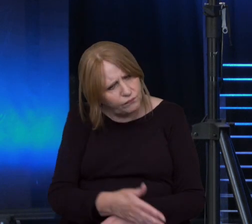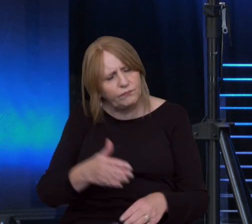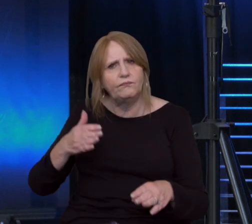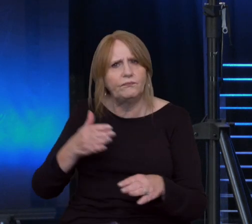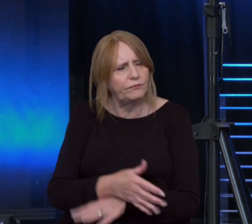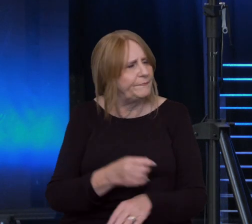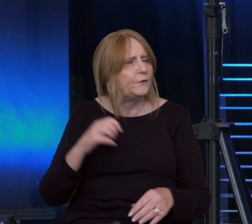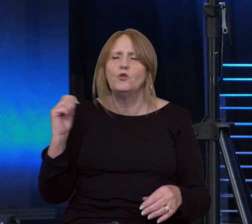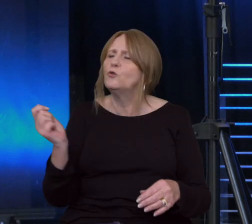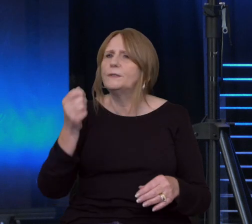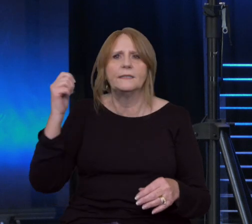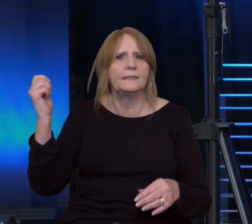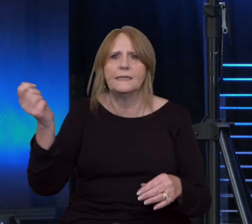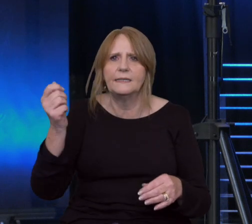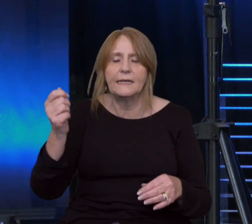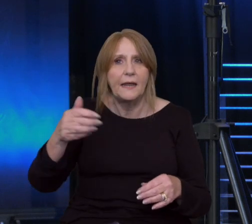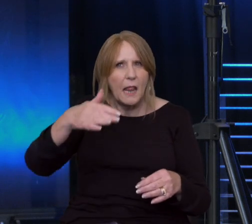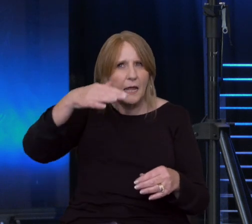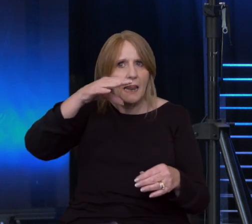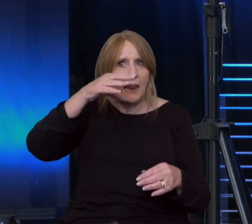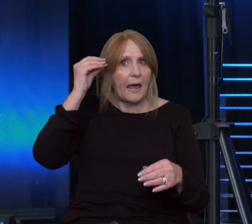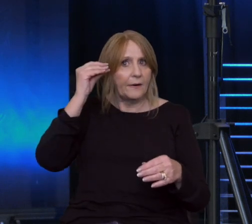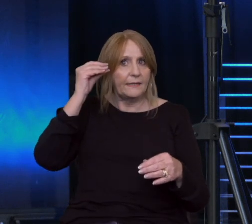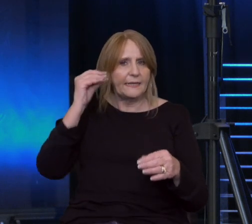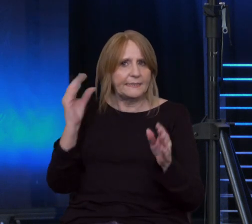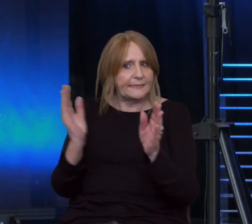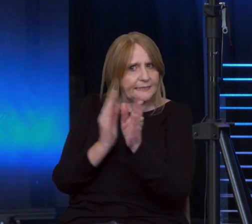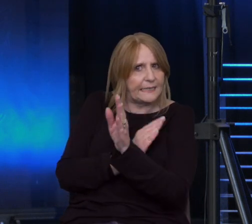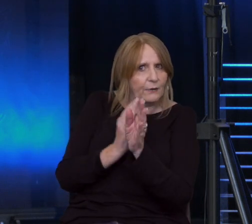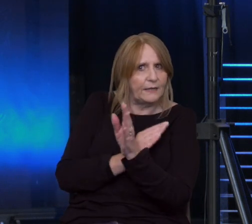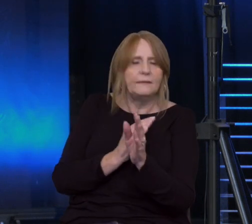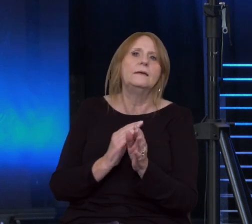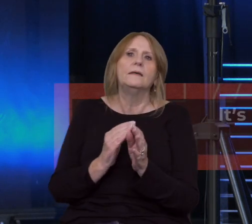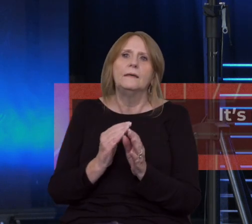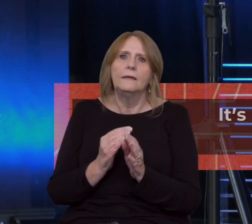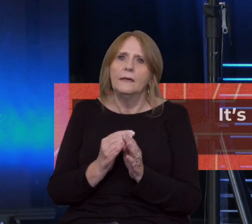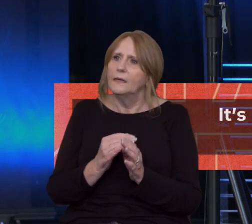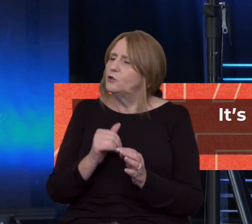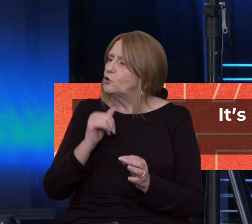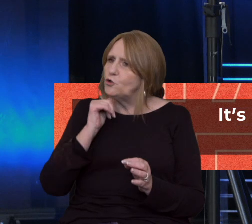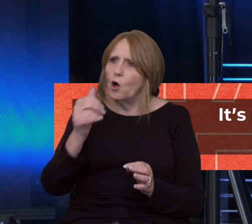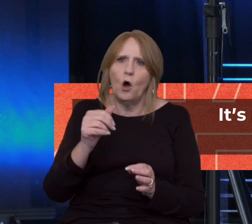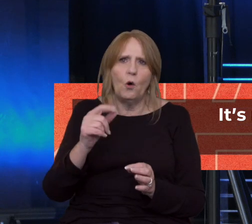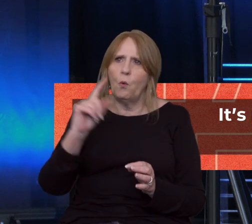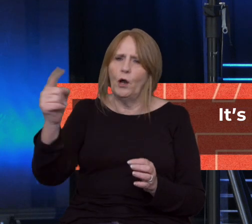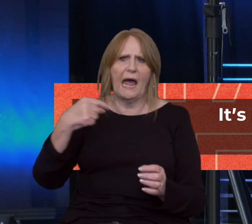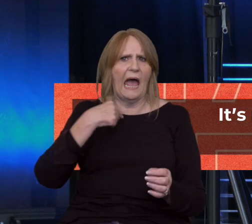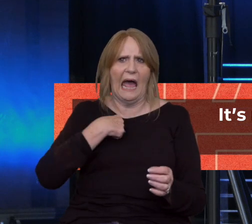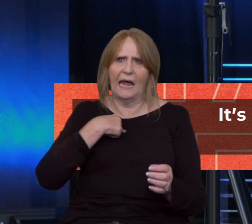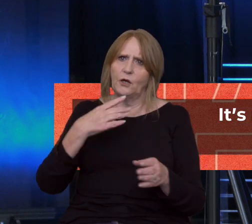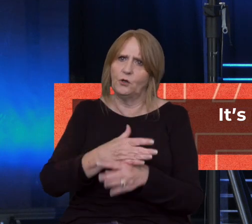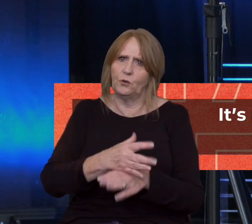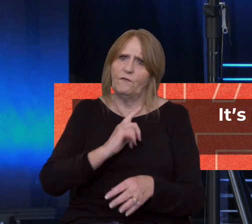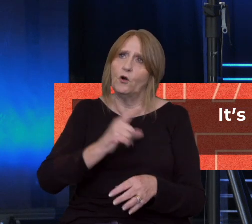success until he learned this secret. He learned this secret, and then he went on to say, it's not what Hudson Taylor does for